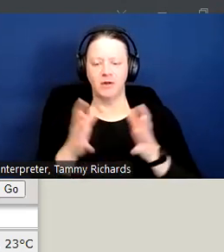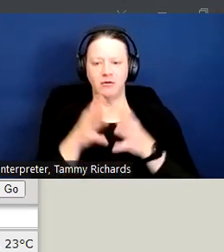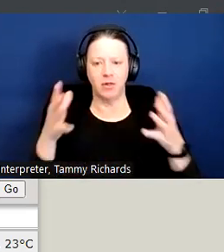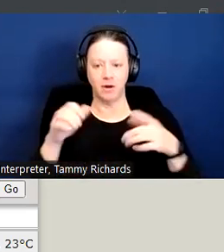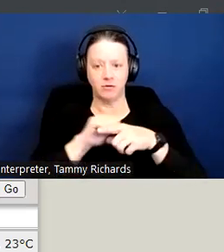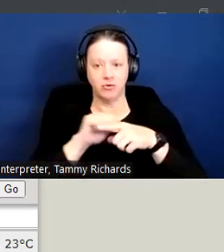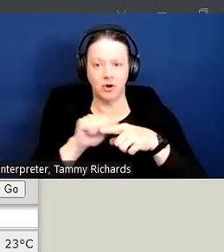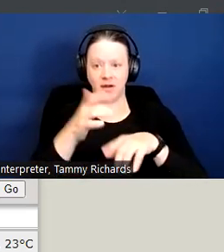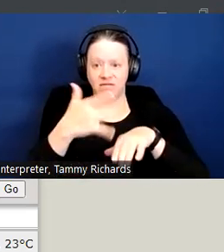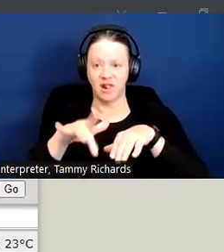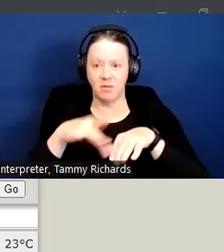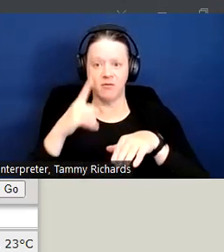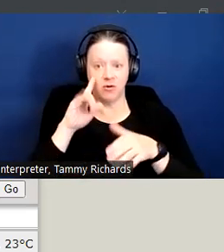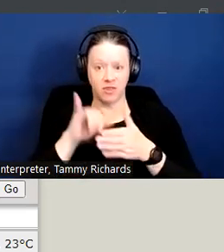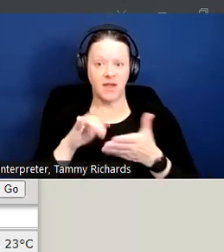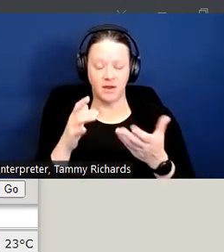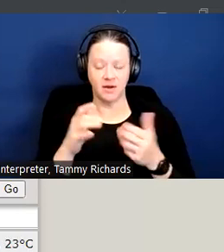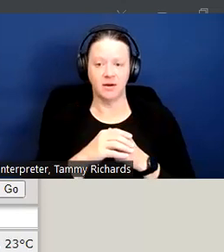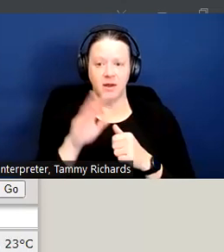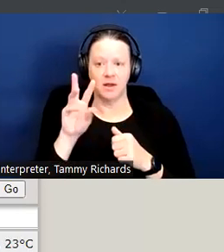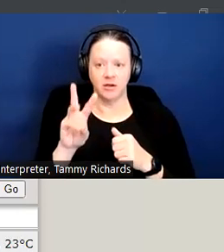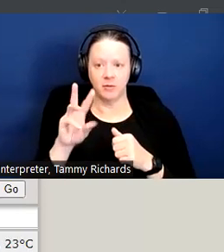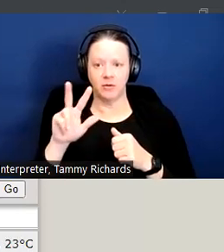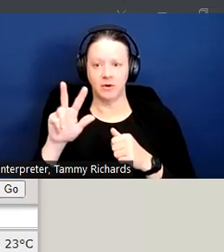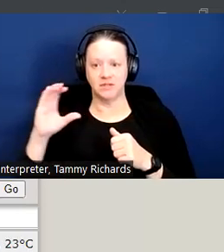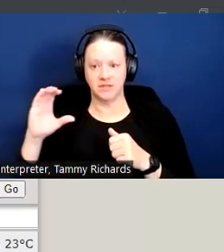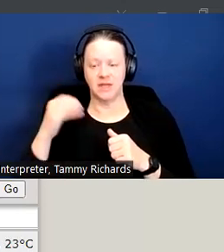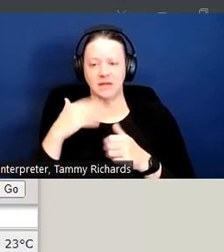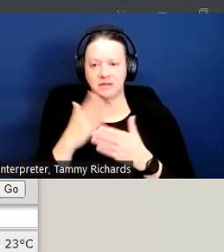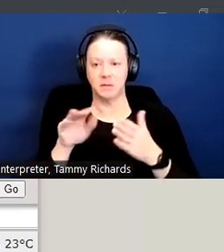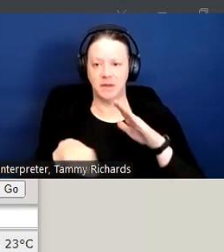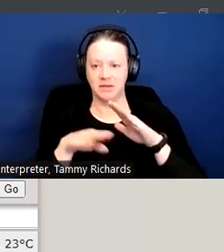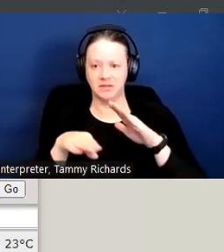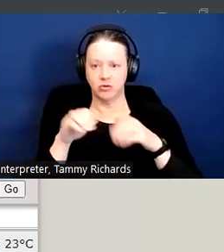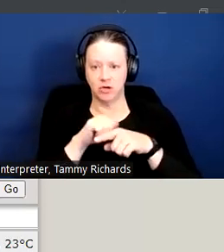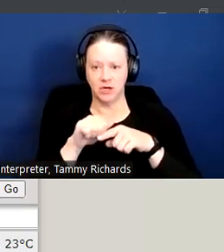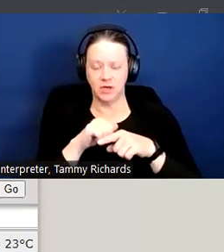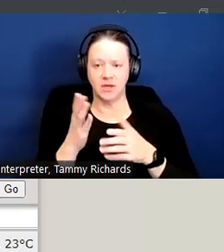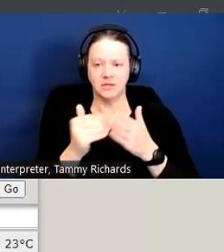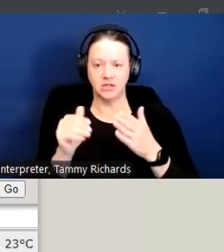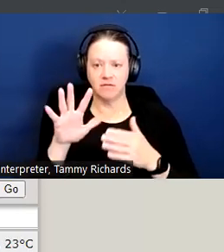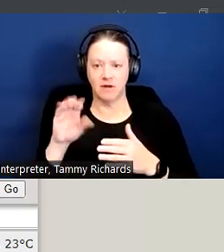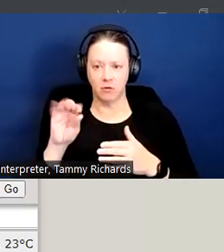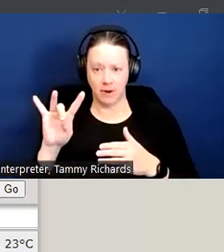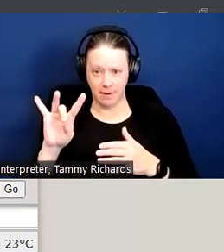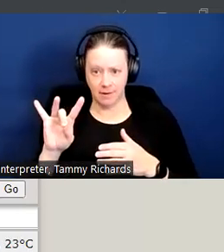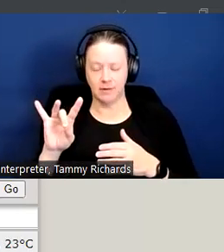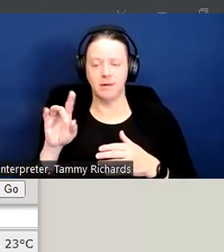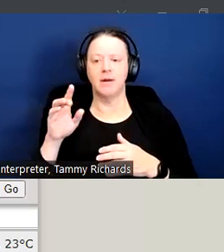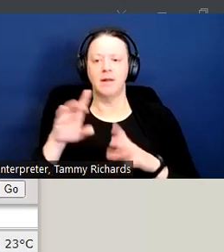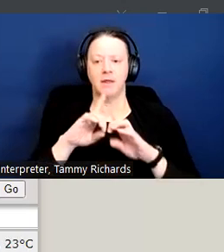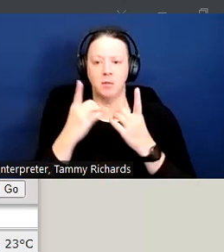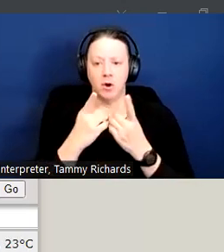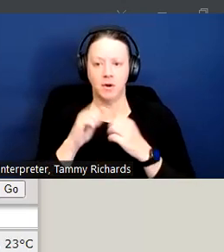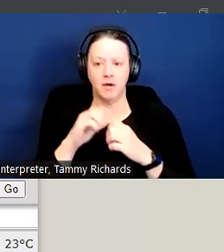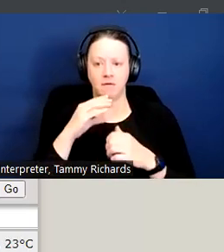out there for that purpose. W3C has some basics for you. Section 508. The Department of